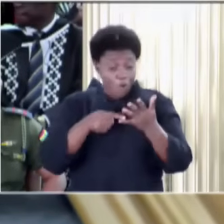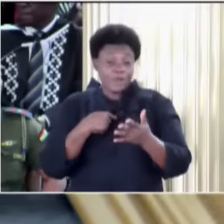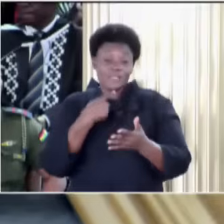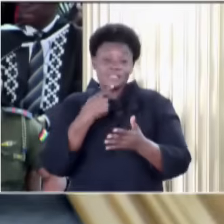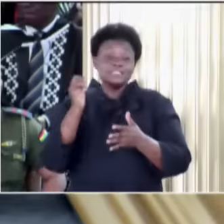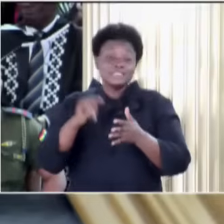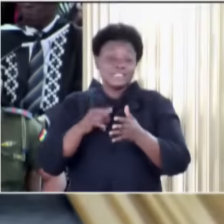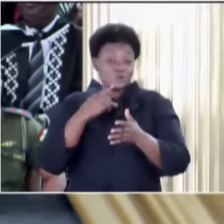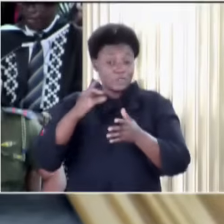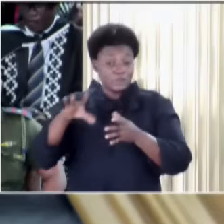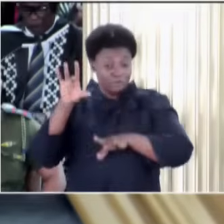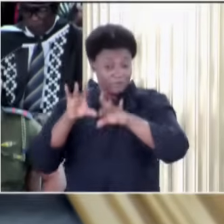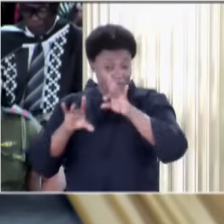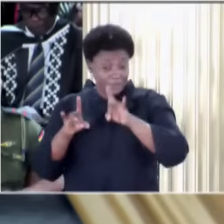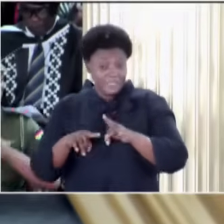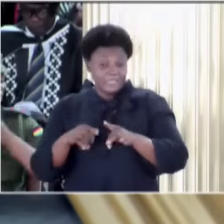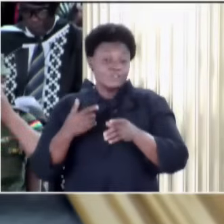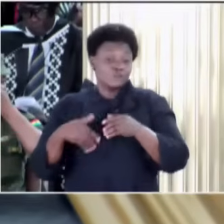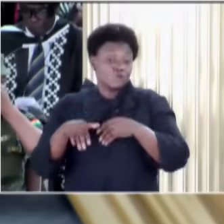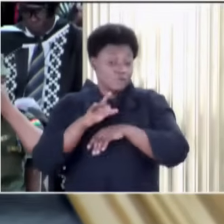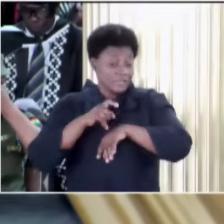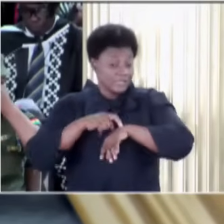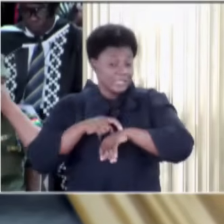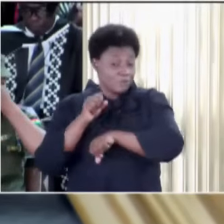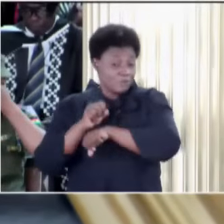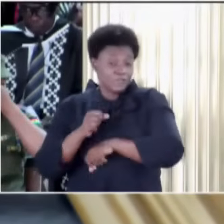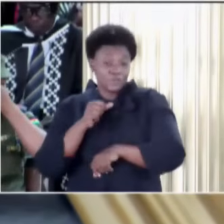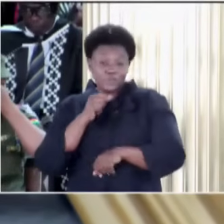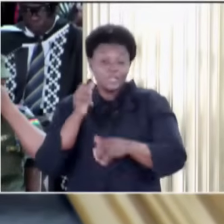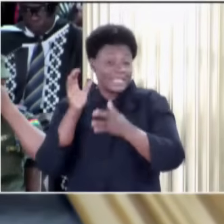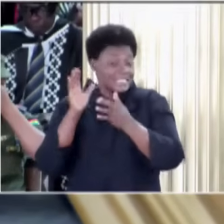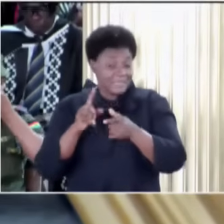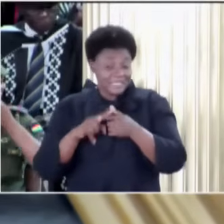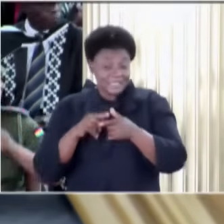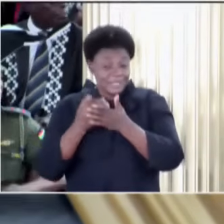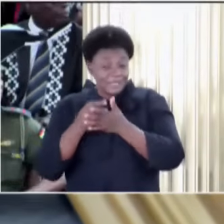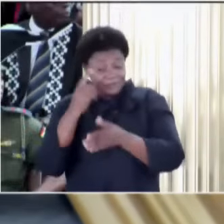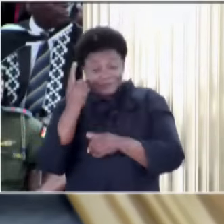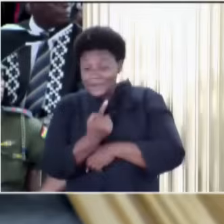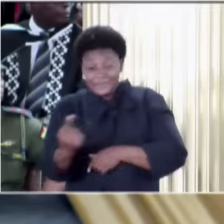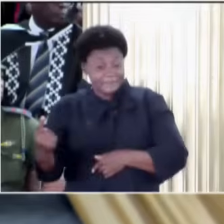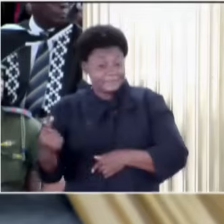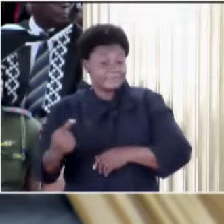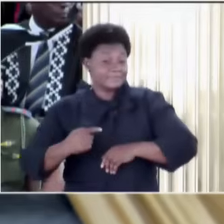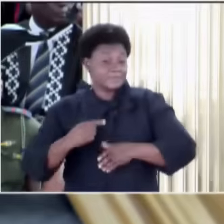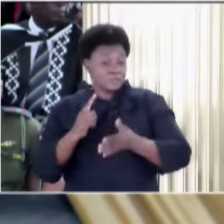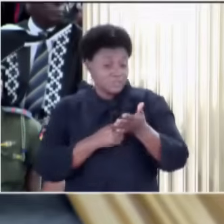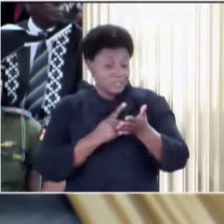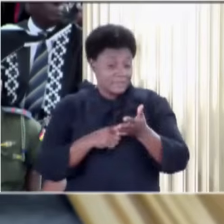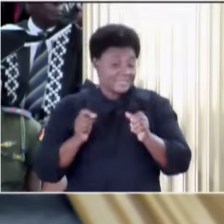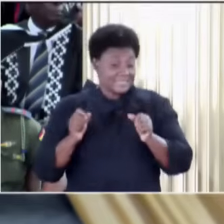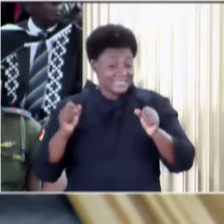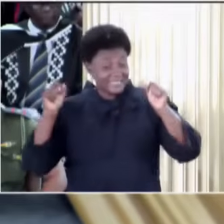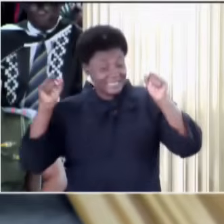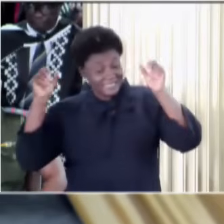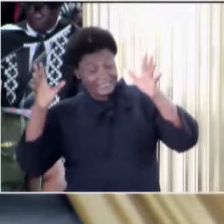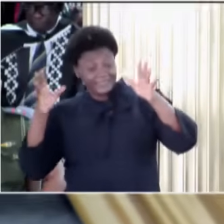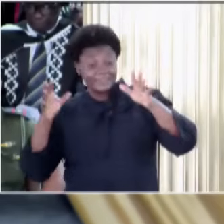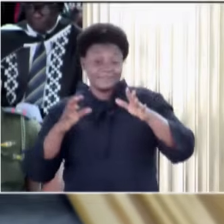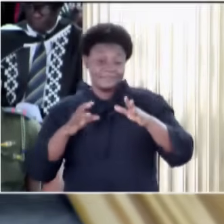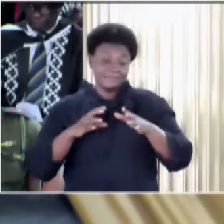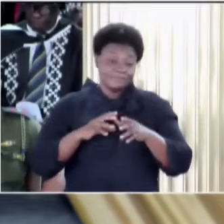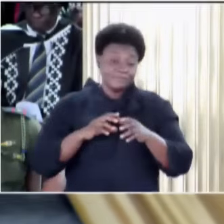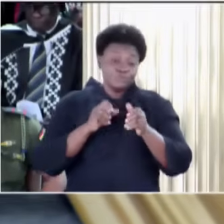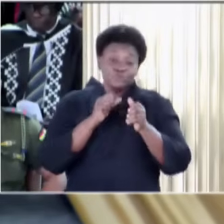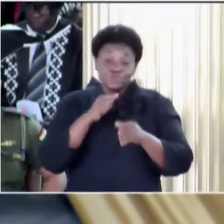where you find them. The overtime work, not expecting money for everything, sacrificing the sleepless night to go